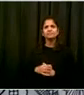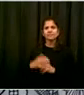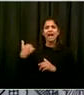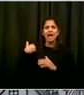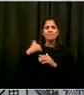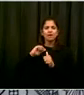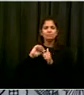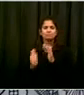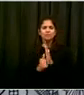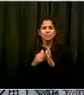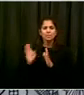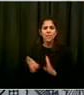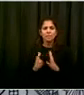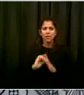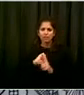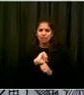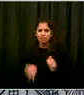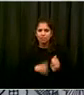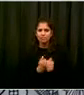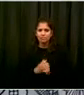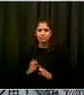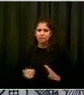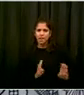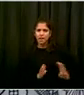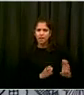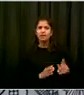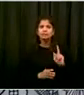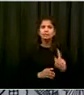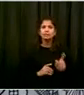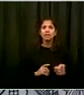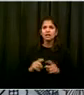their congregants. We saw